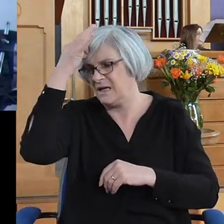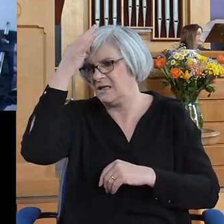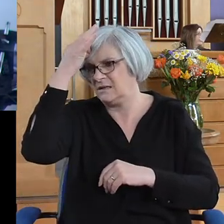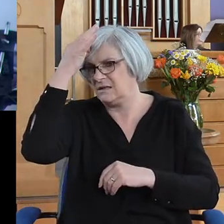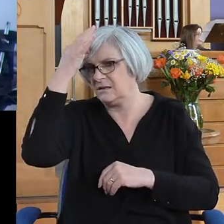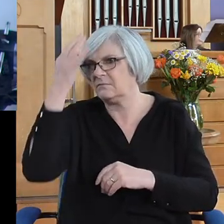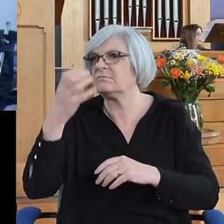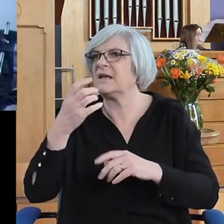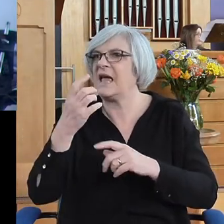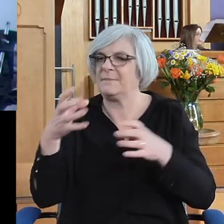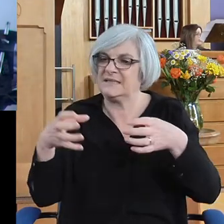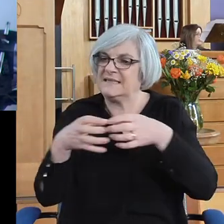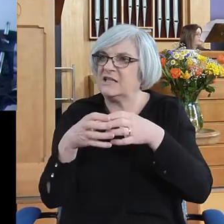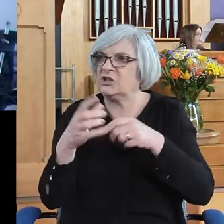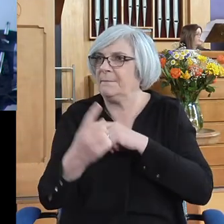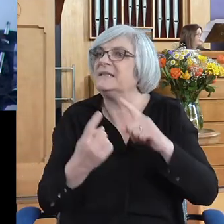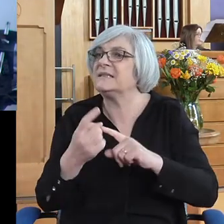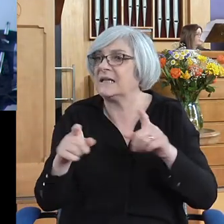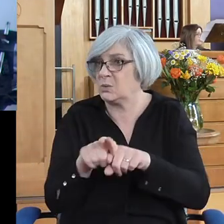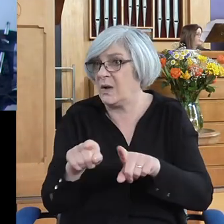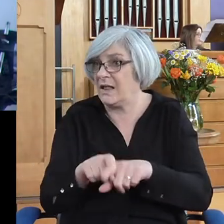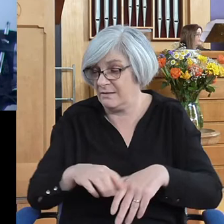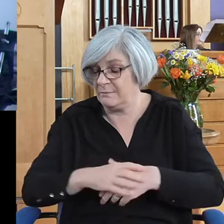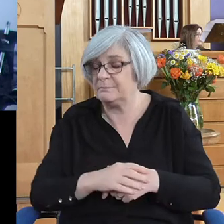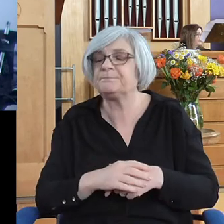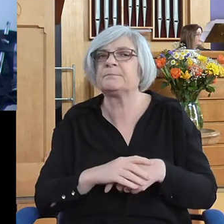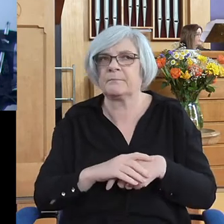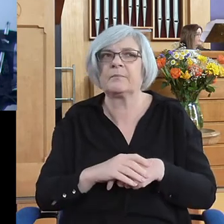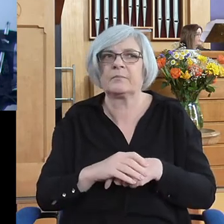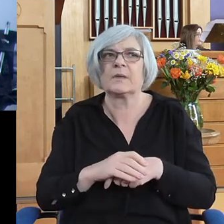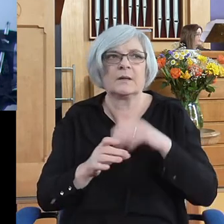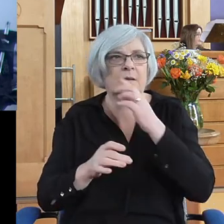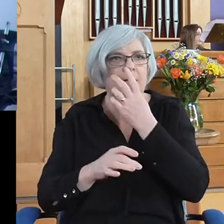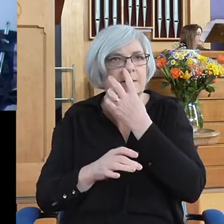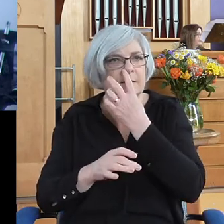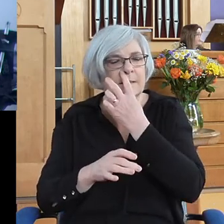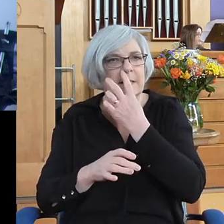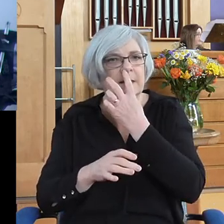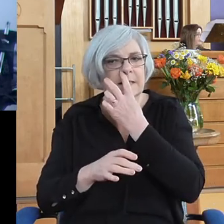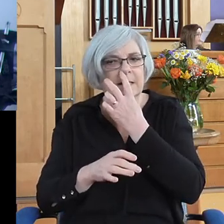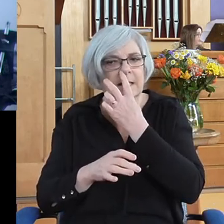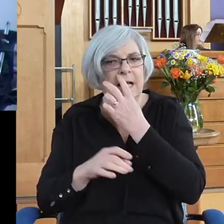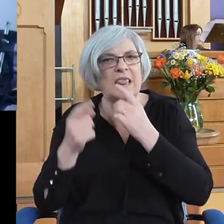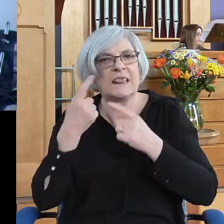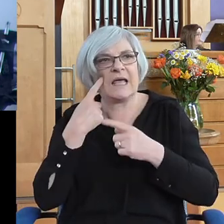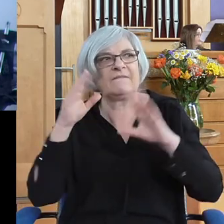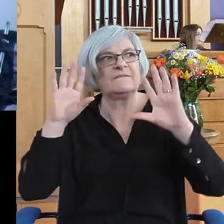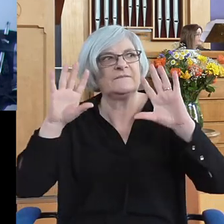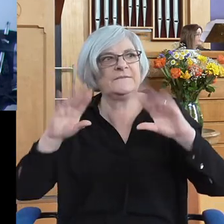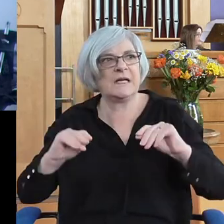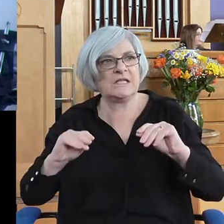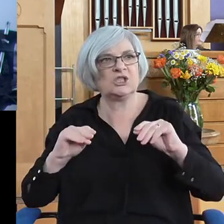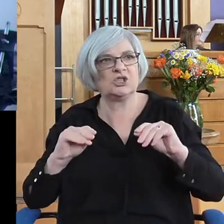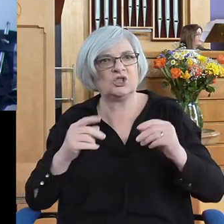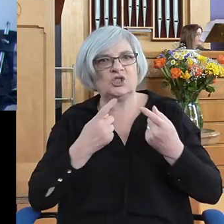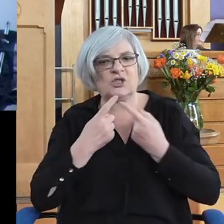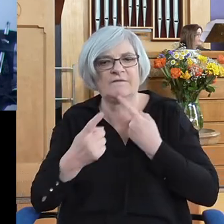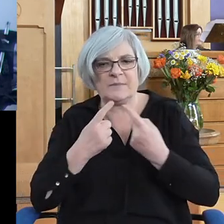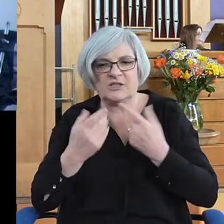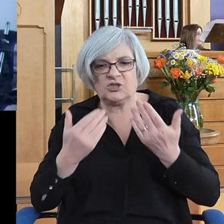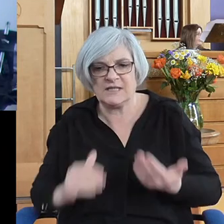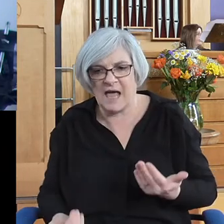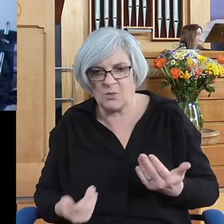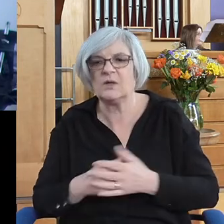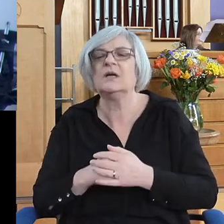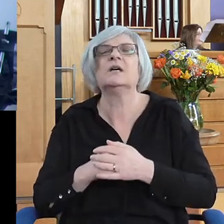session meeting. And that is all the notices for today. And our last hymn is The Lord's My